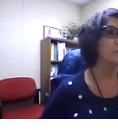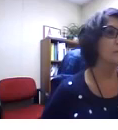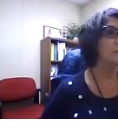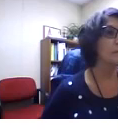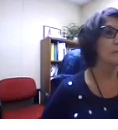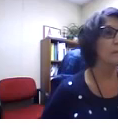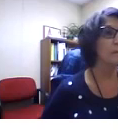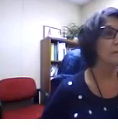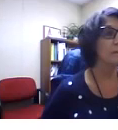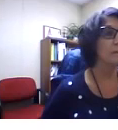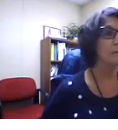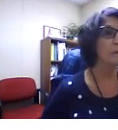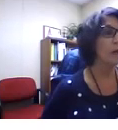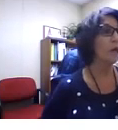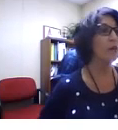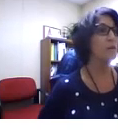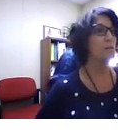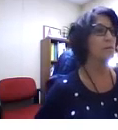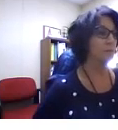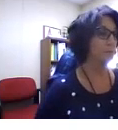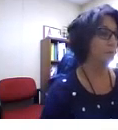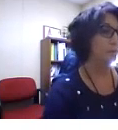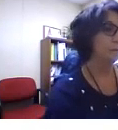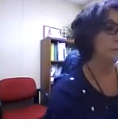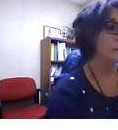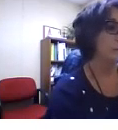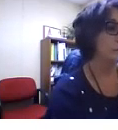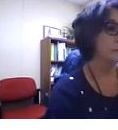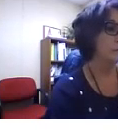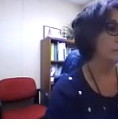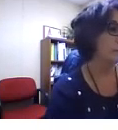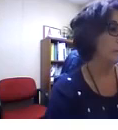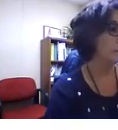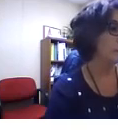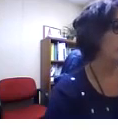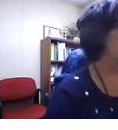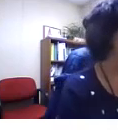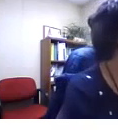19.0% in the Hispanic Latino community versus the general population, which is 18.8%.